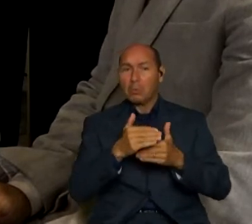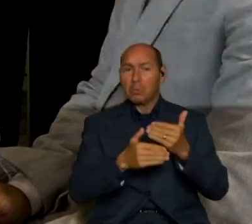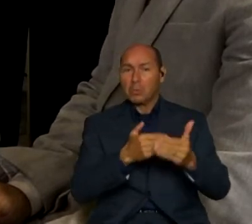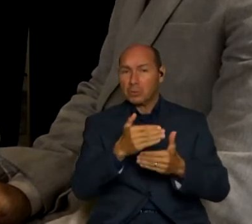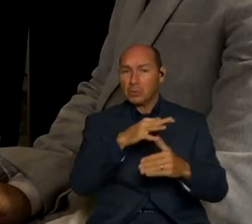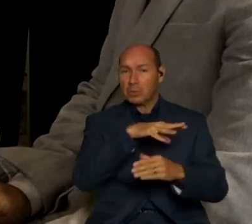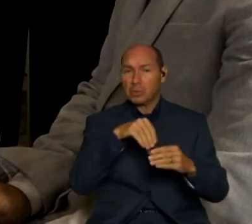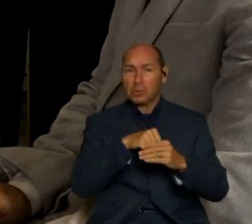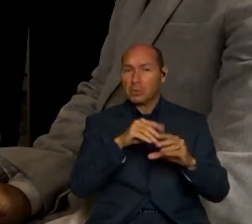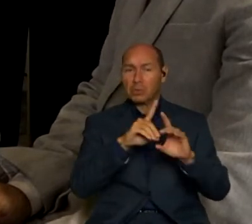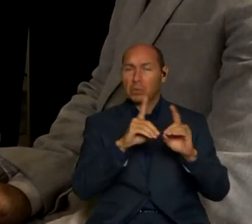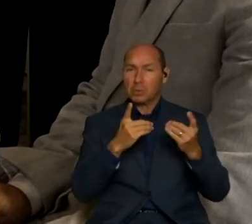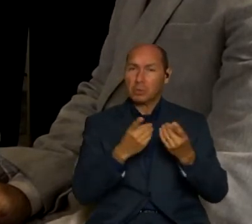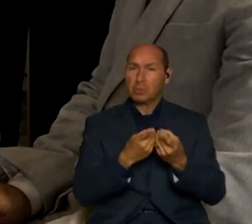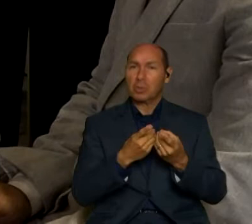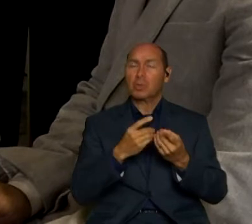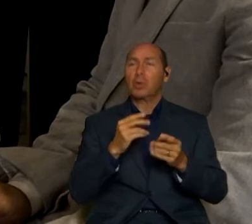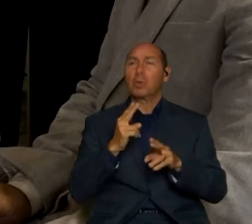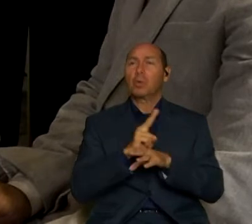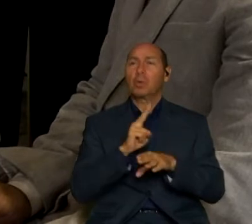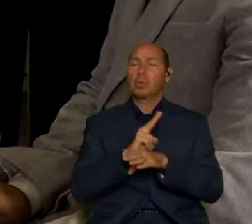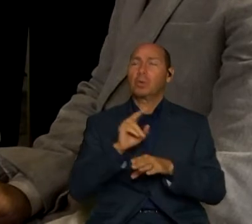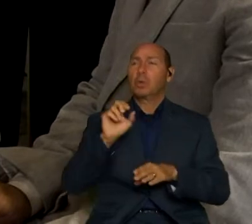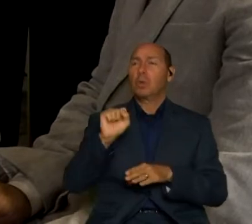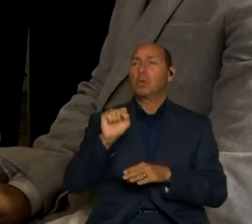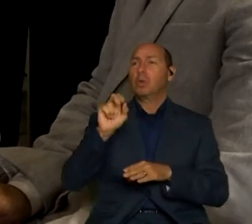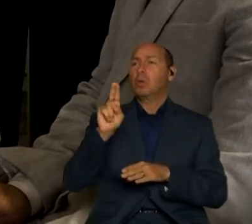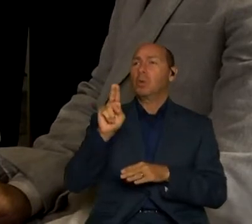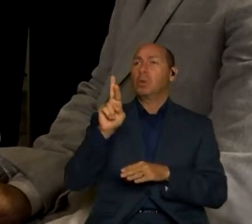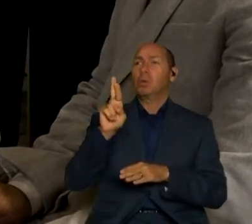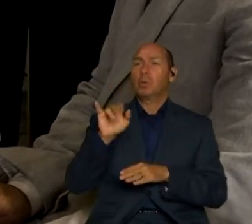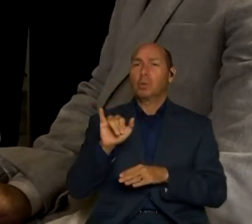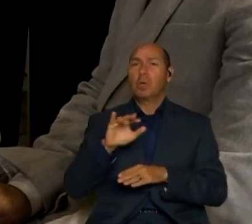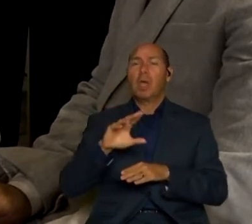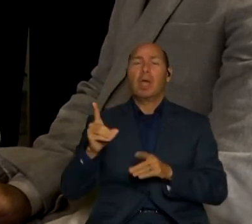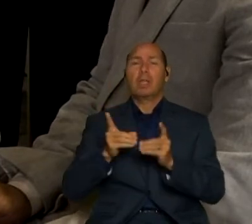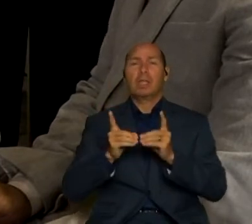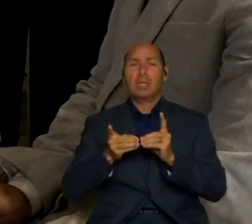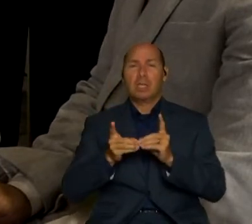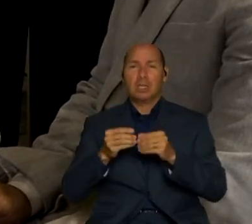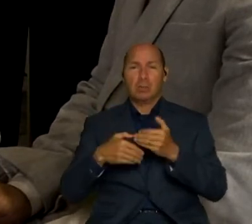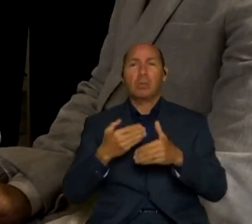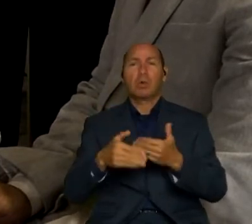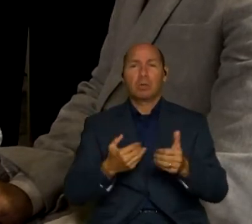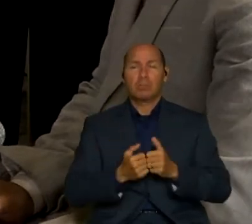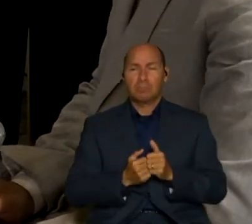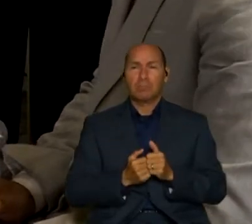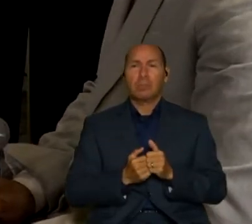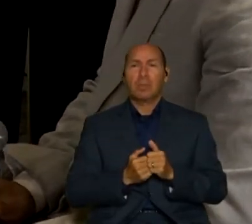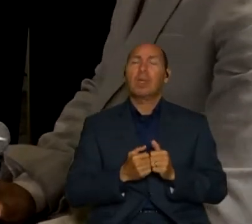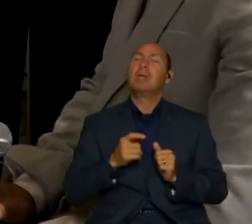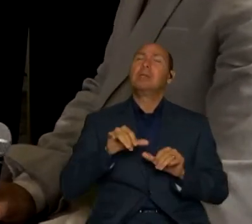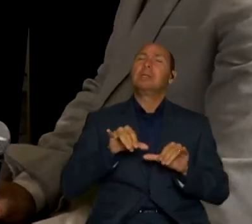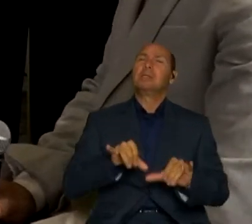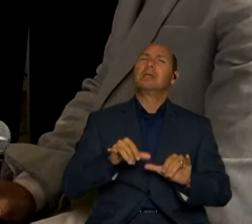department through the SURI and through the digitalization process. We're still in need of more